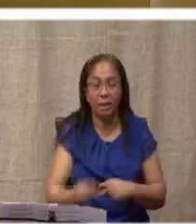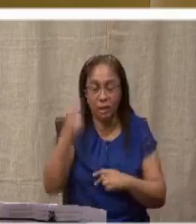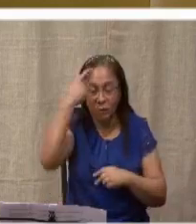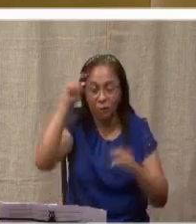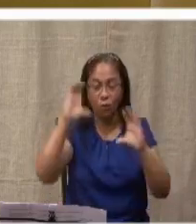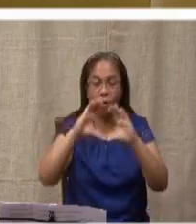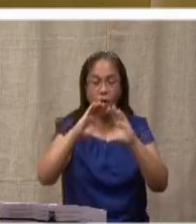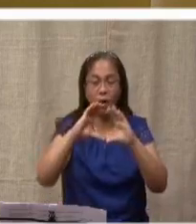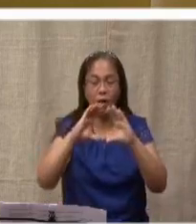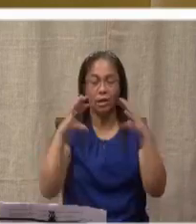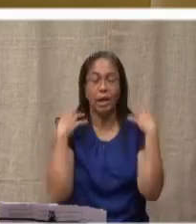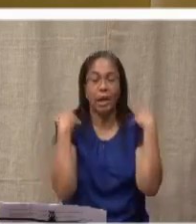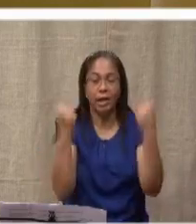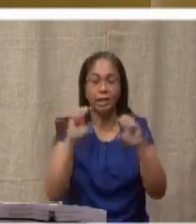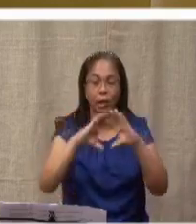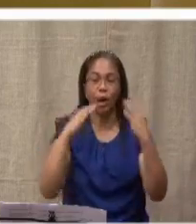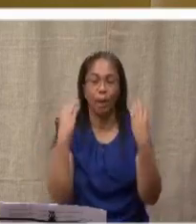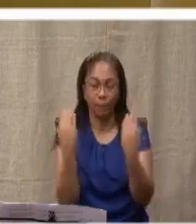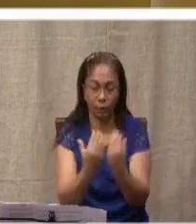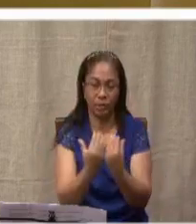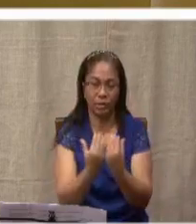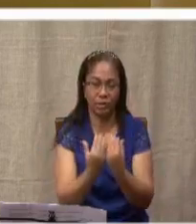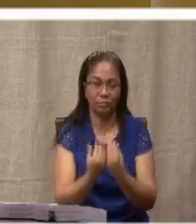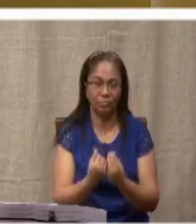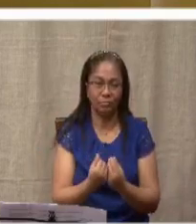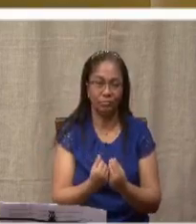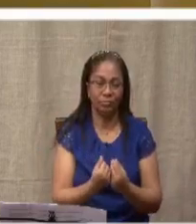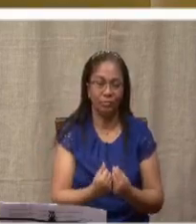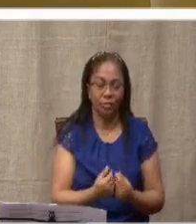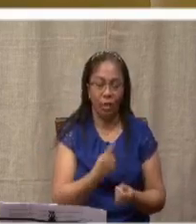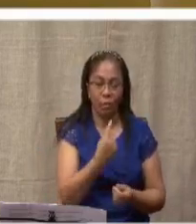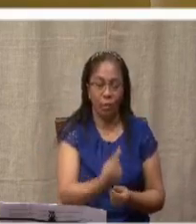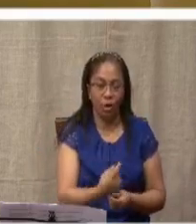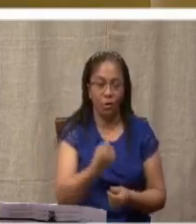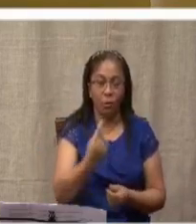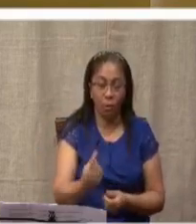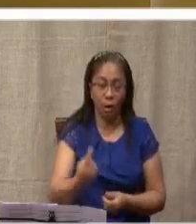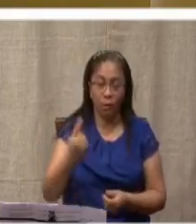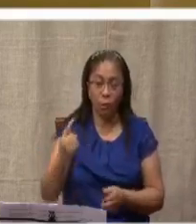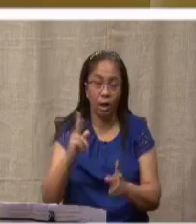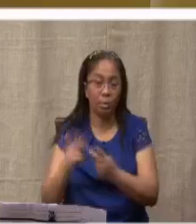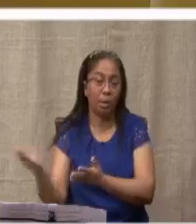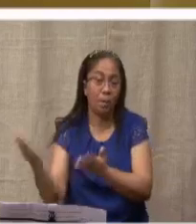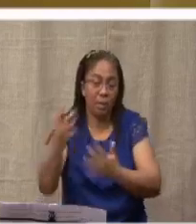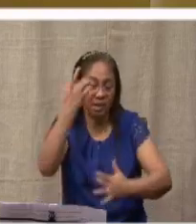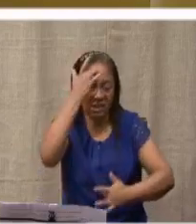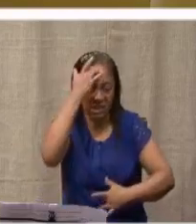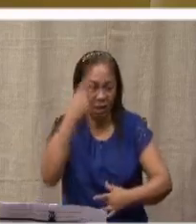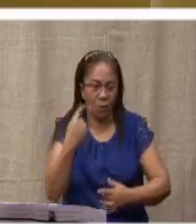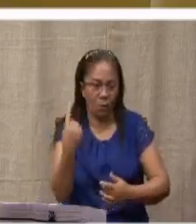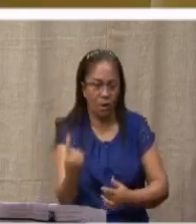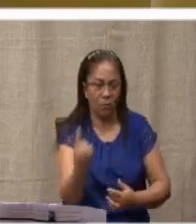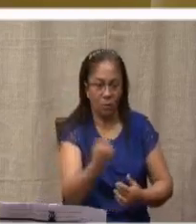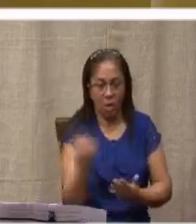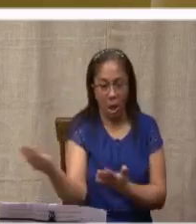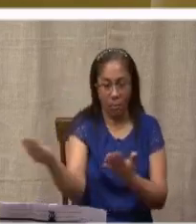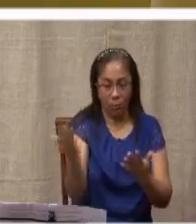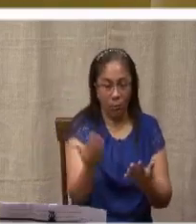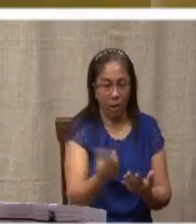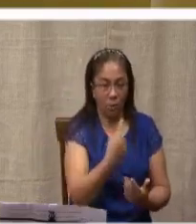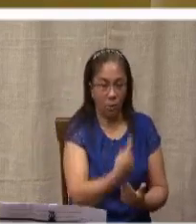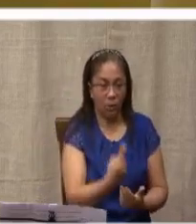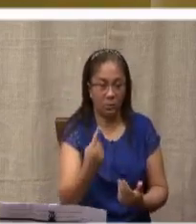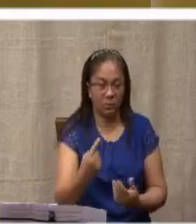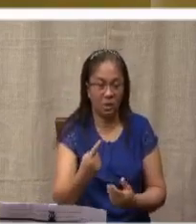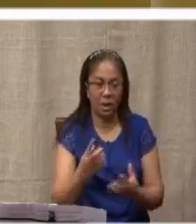whole community and one by one they bring the those who were infirmed one by one they bring the the